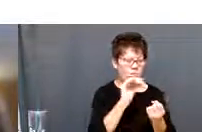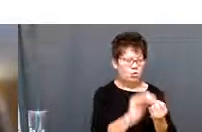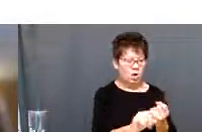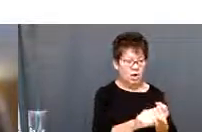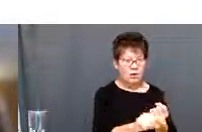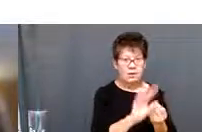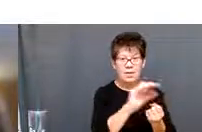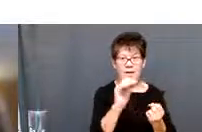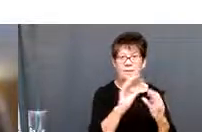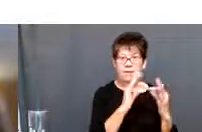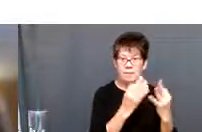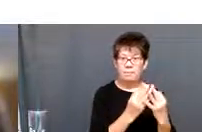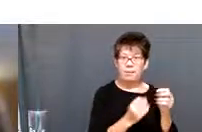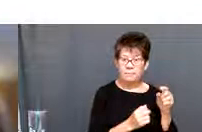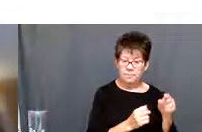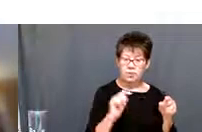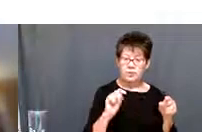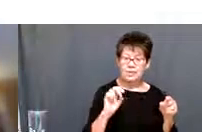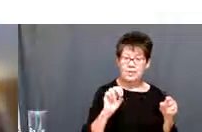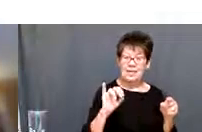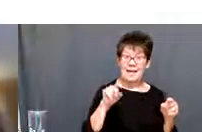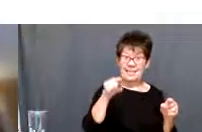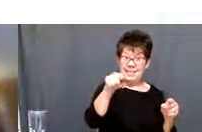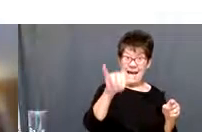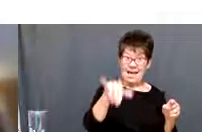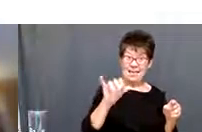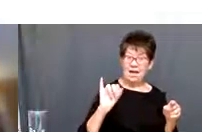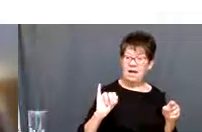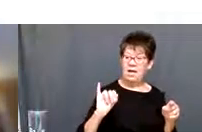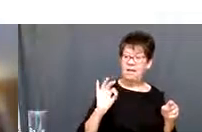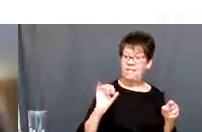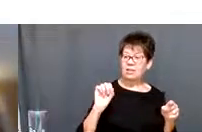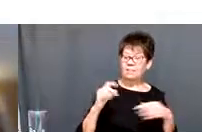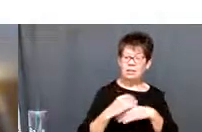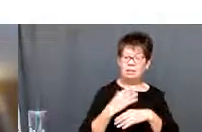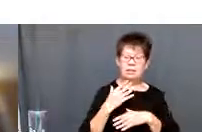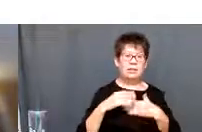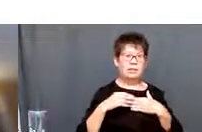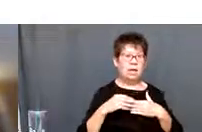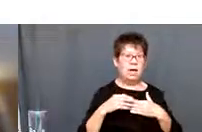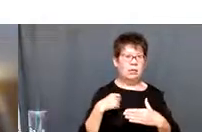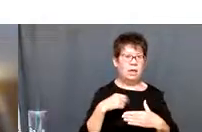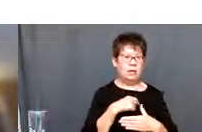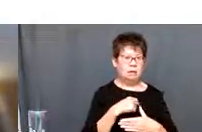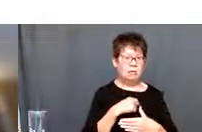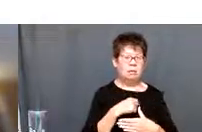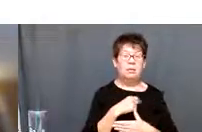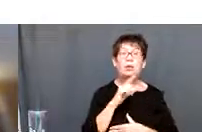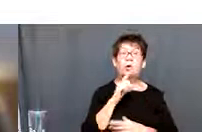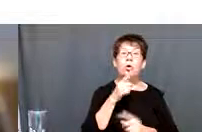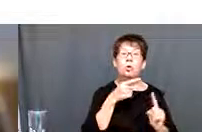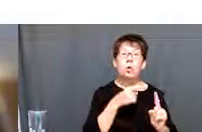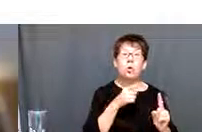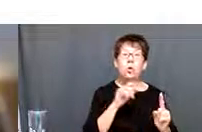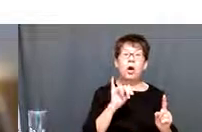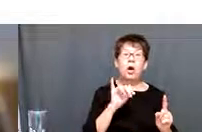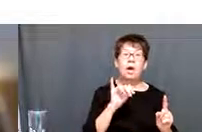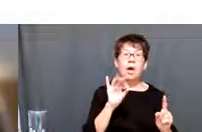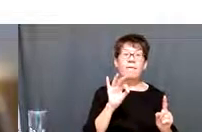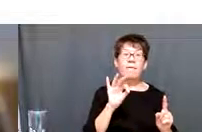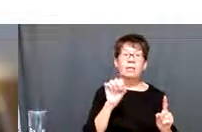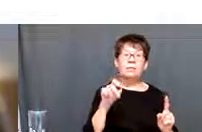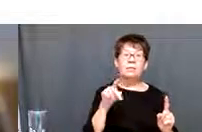So this is what guides TEIS services, this IFSP. The real goal of an IFSP is to